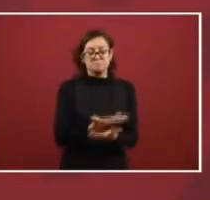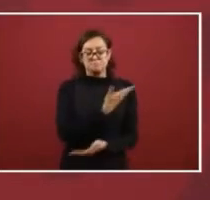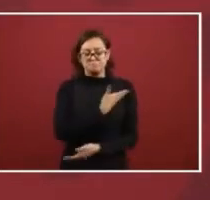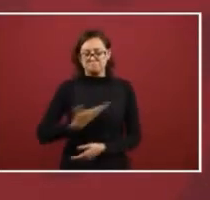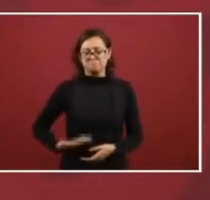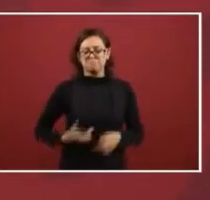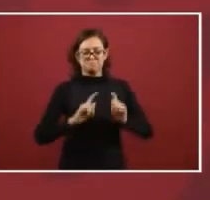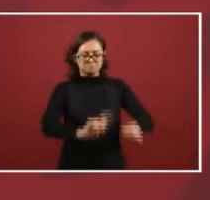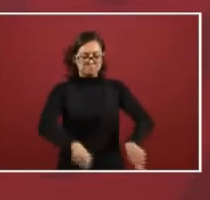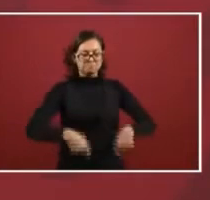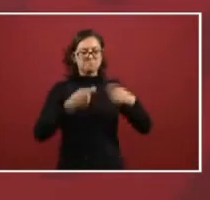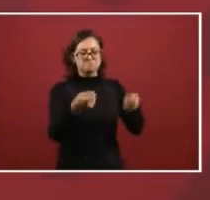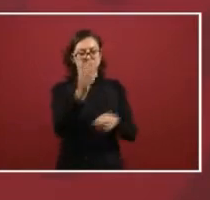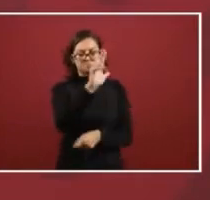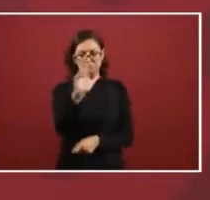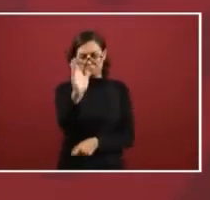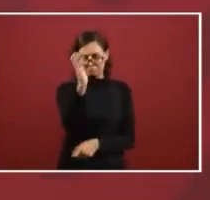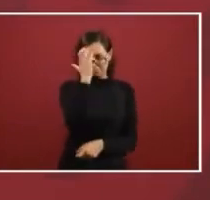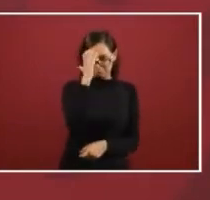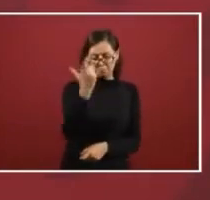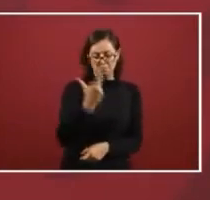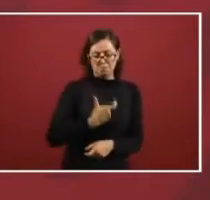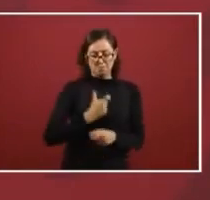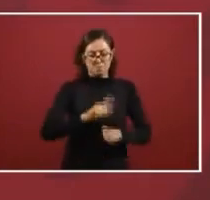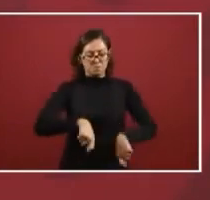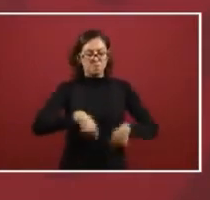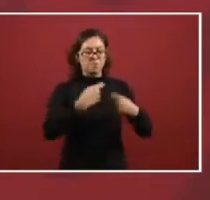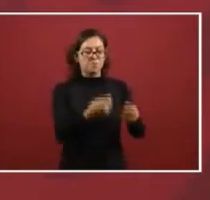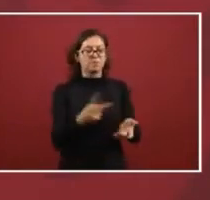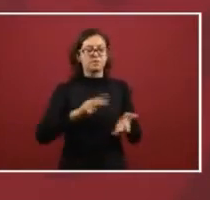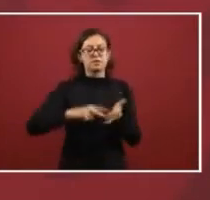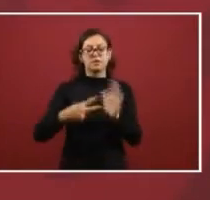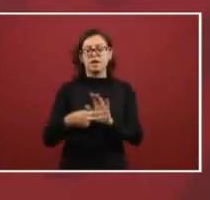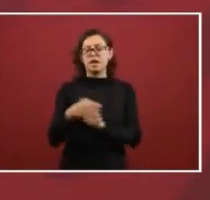emergency. So they're going to be given to